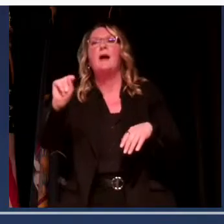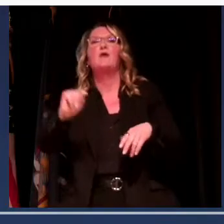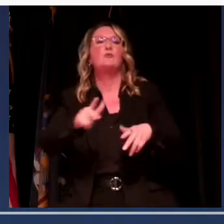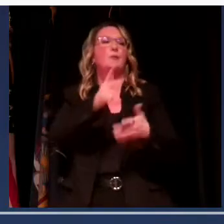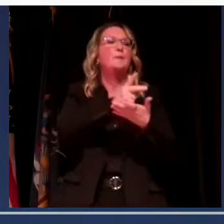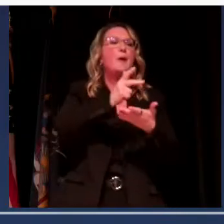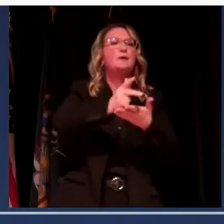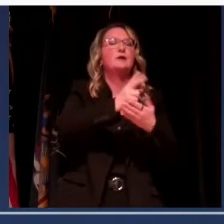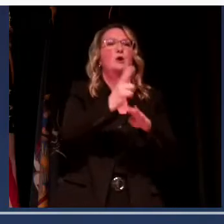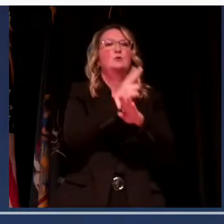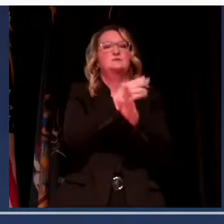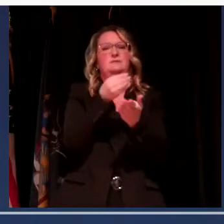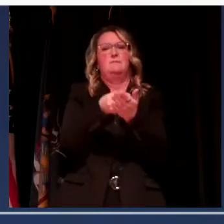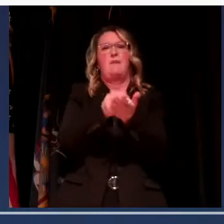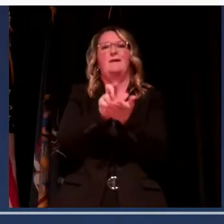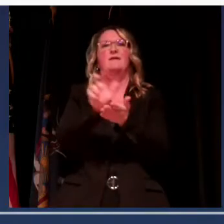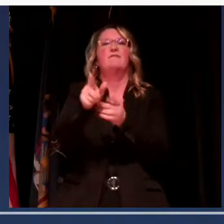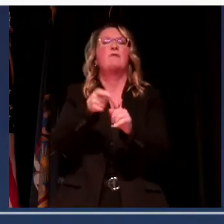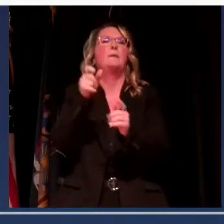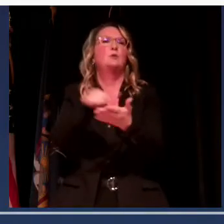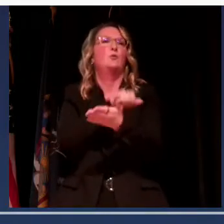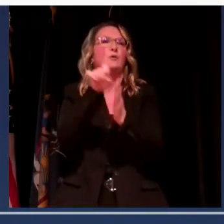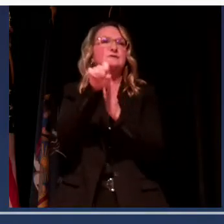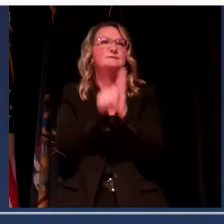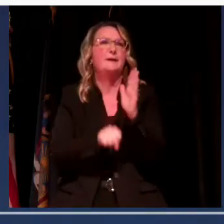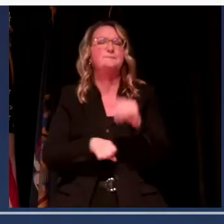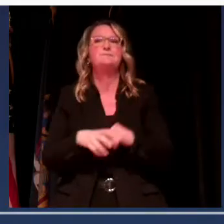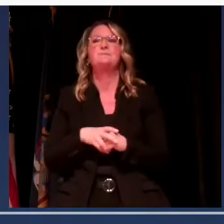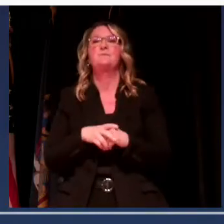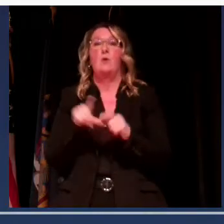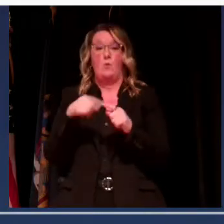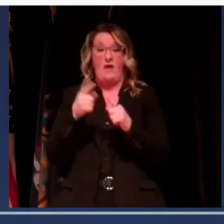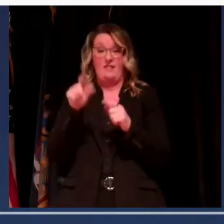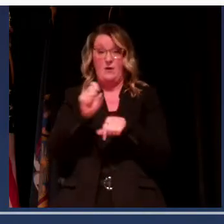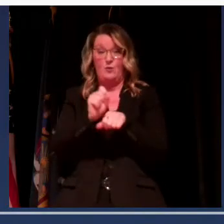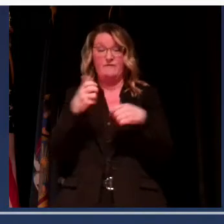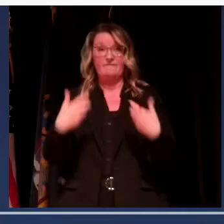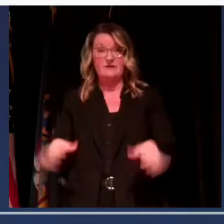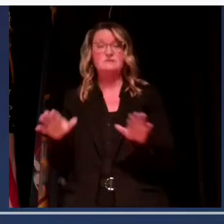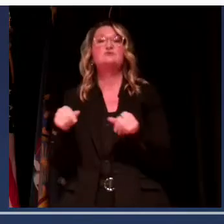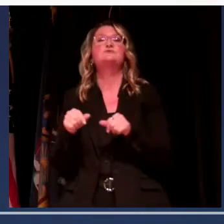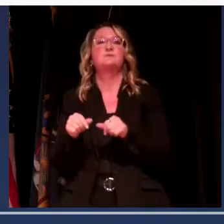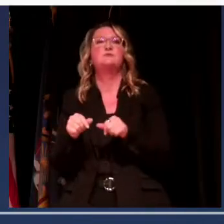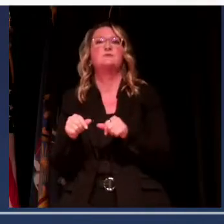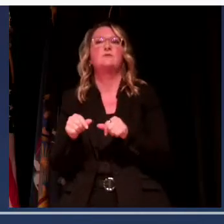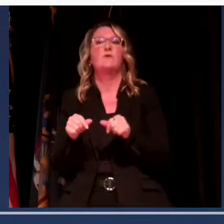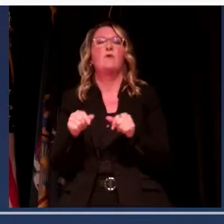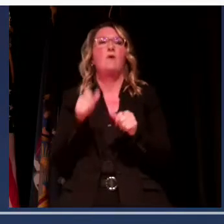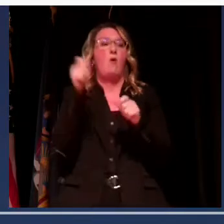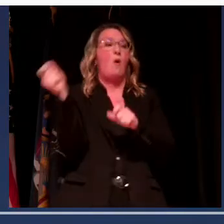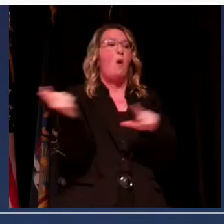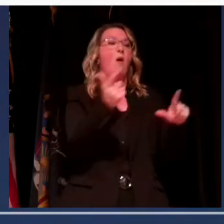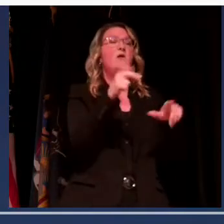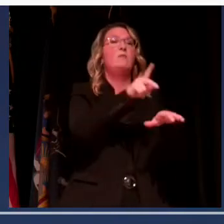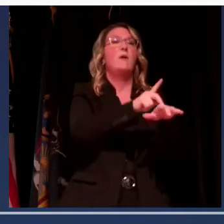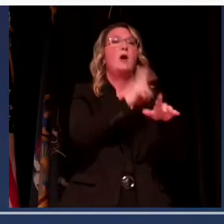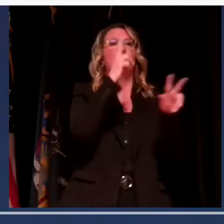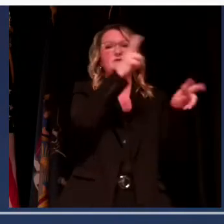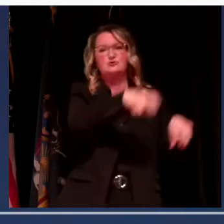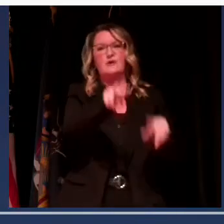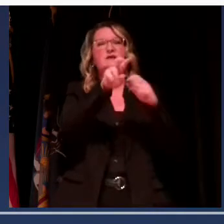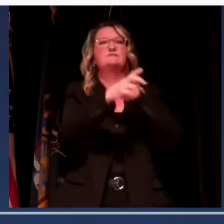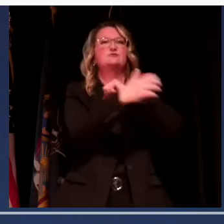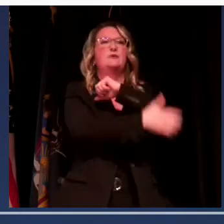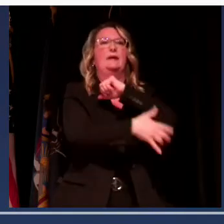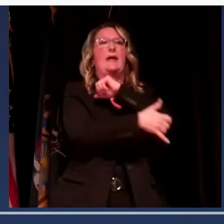using grant funding it has received from New York State. Once that work is complete, all of the park will be transferred to Erie County,